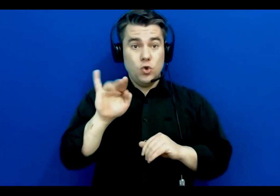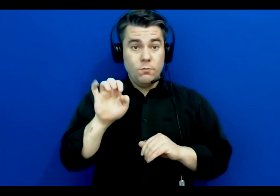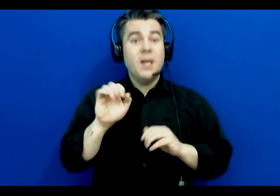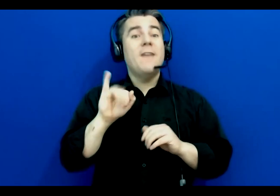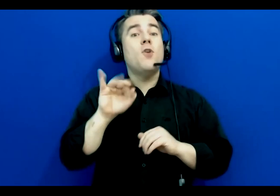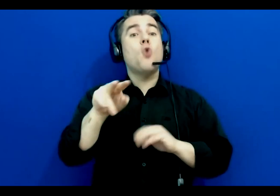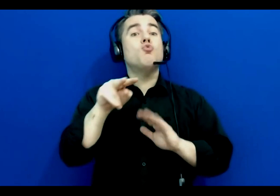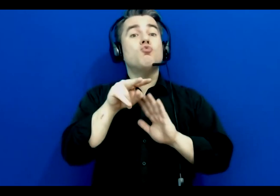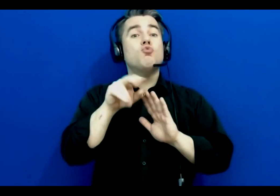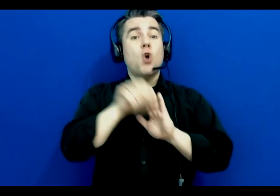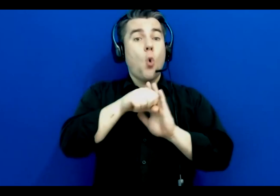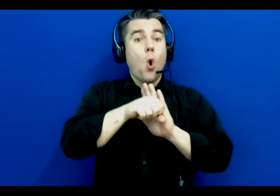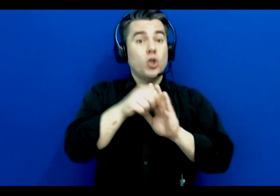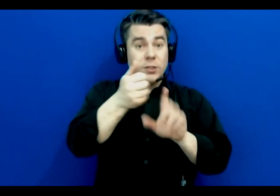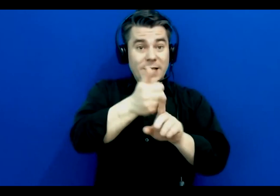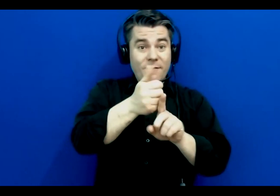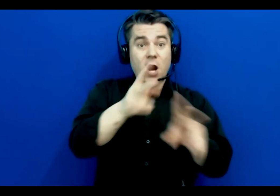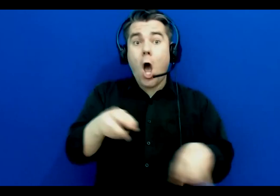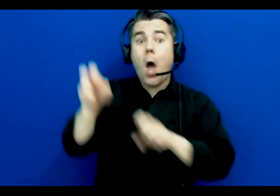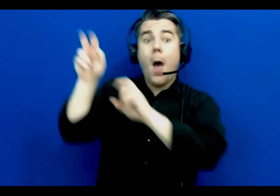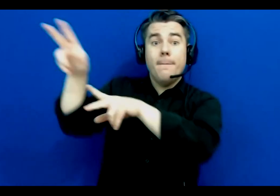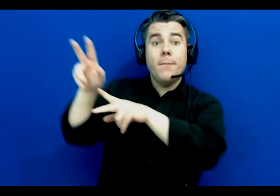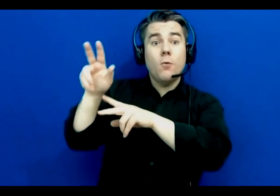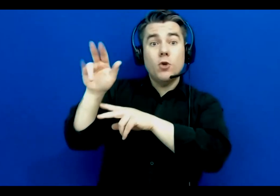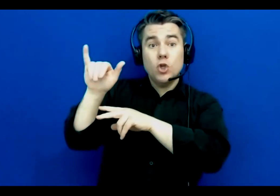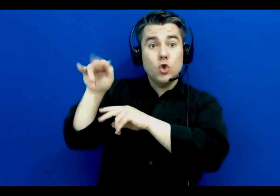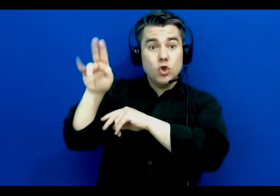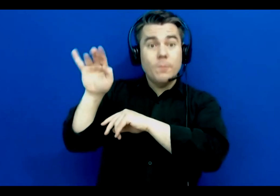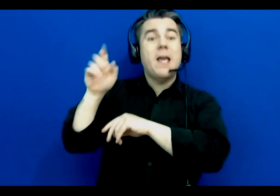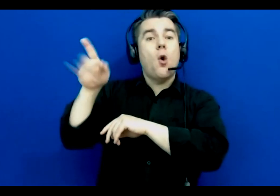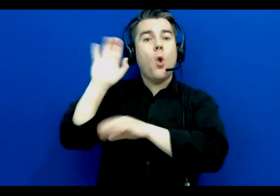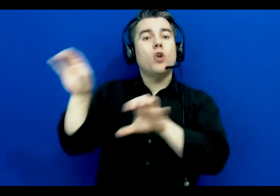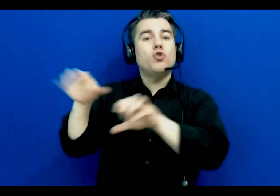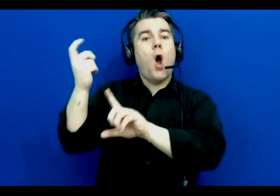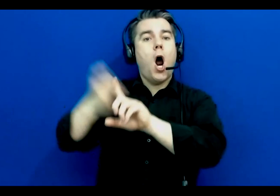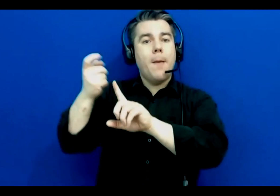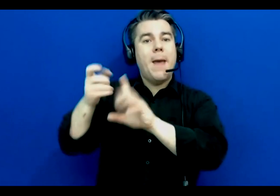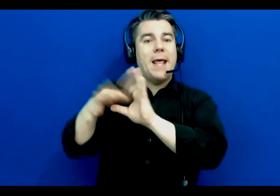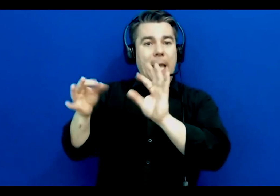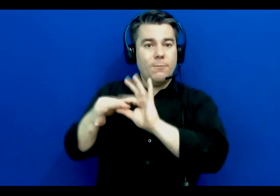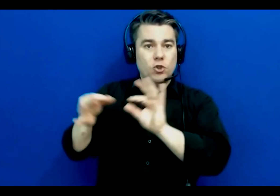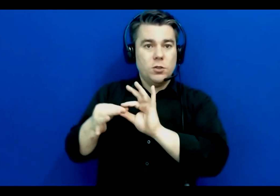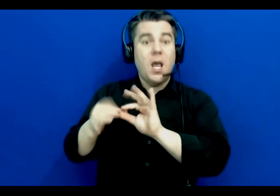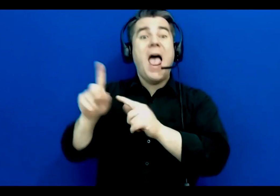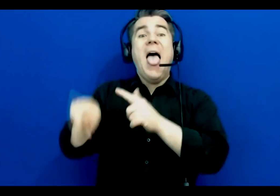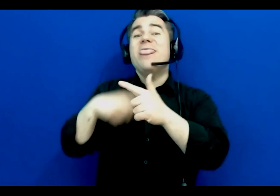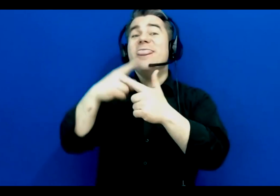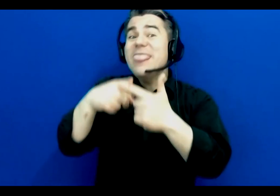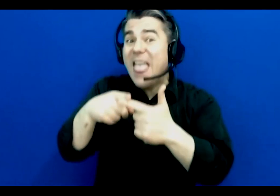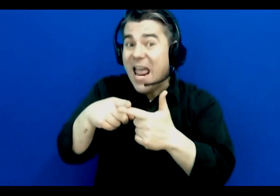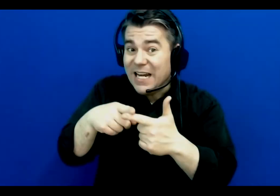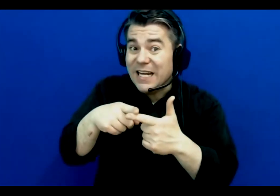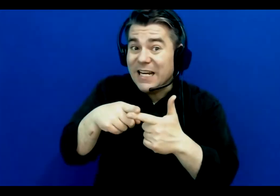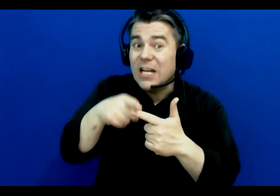and upload it to YouTube, it will do automatic captions. And then you can